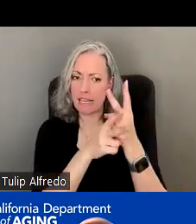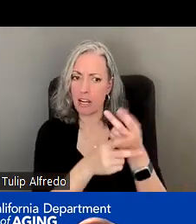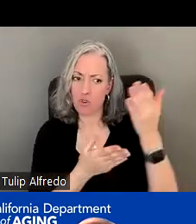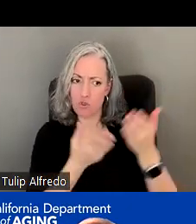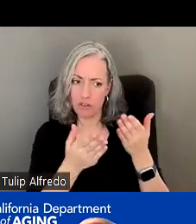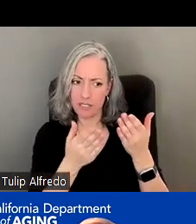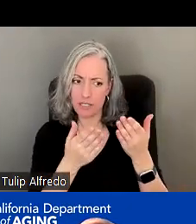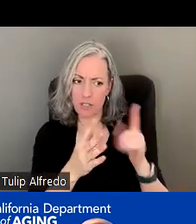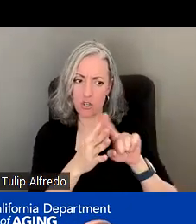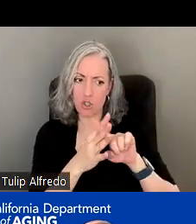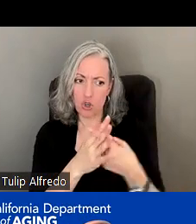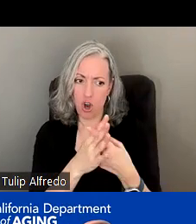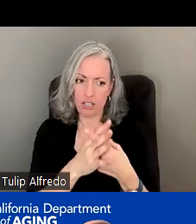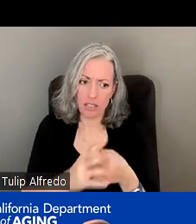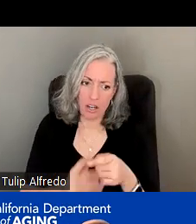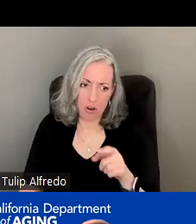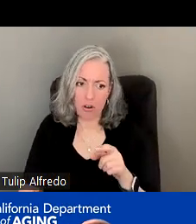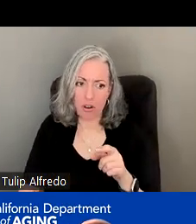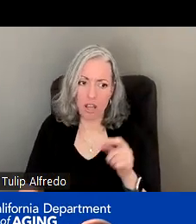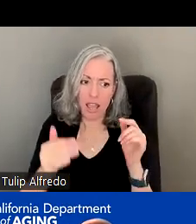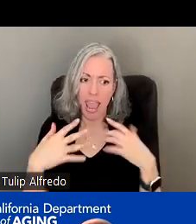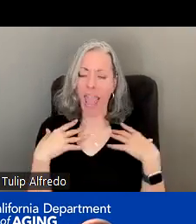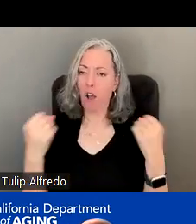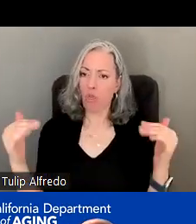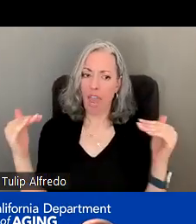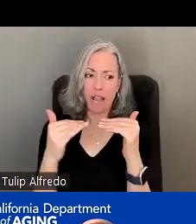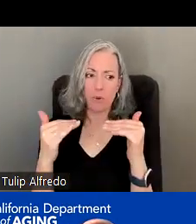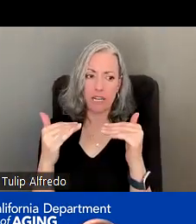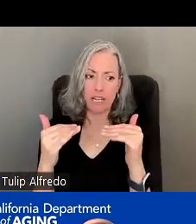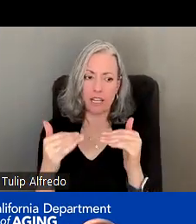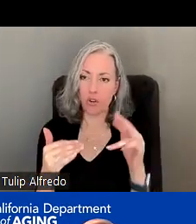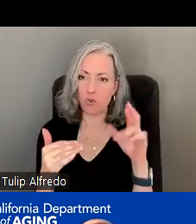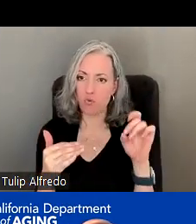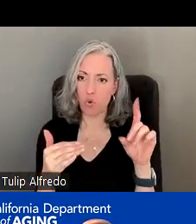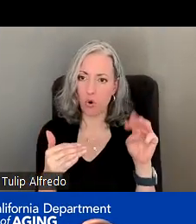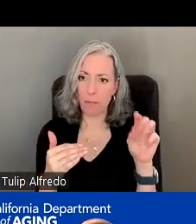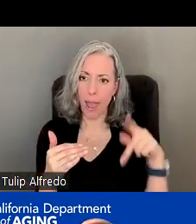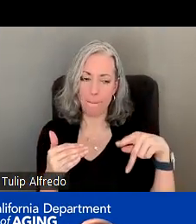Equity Roadmap Initiative. And that's absolutely something that we